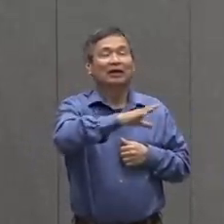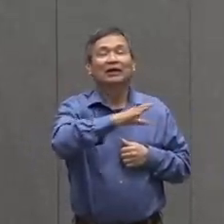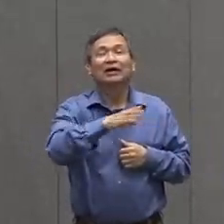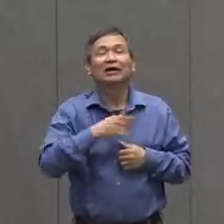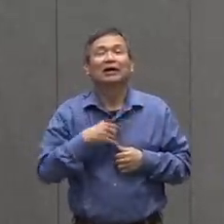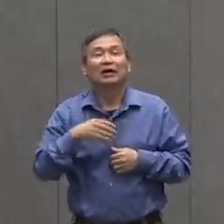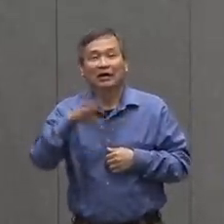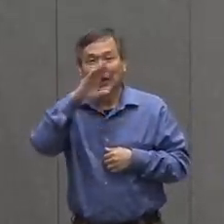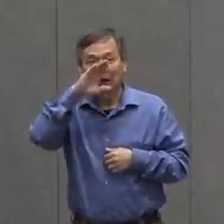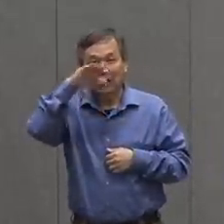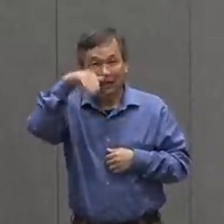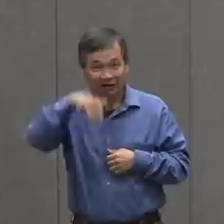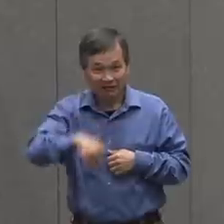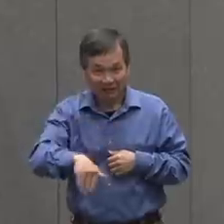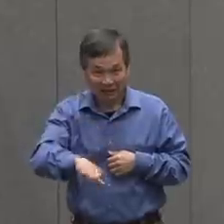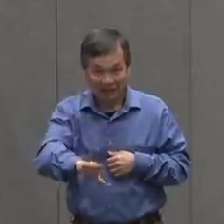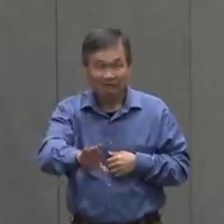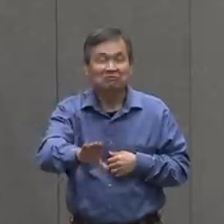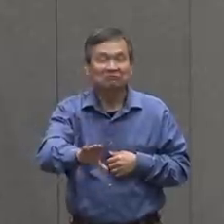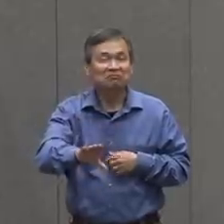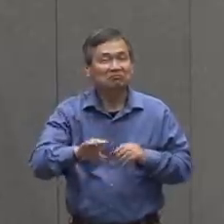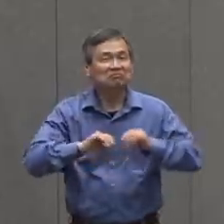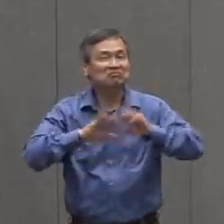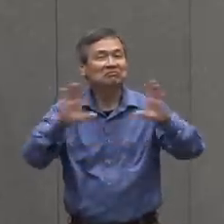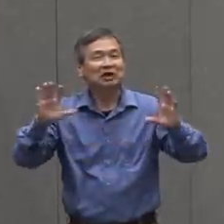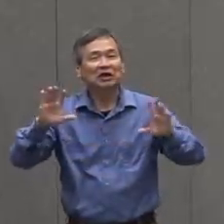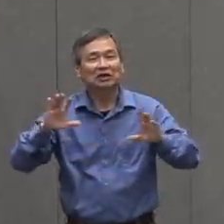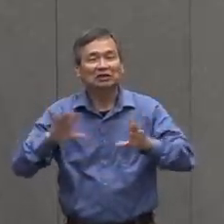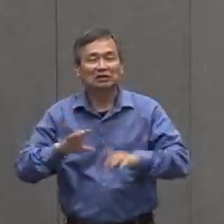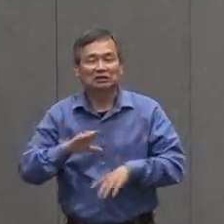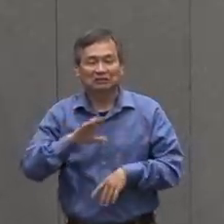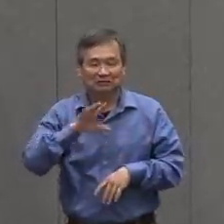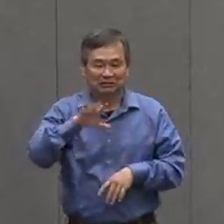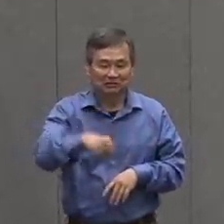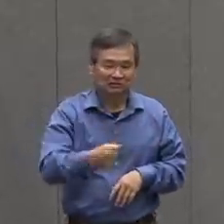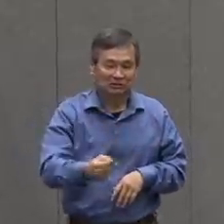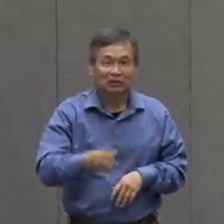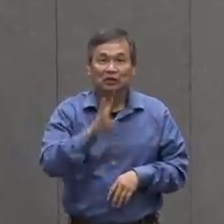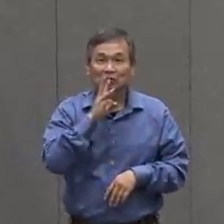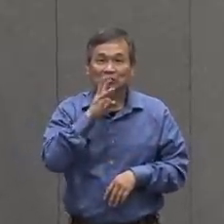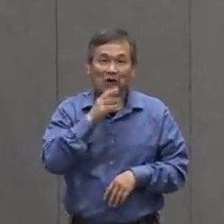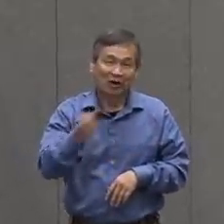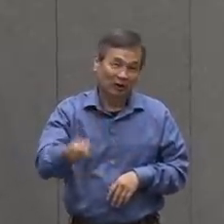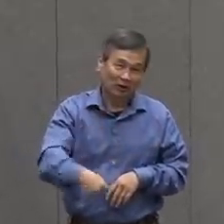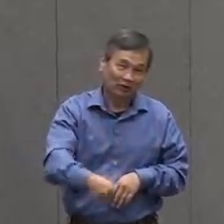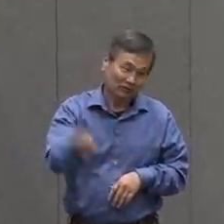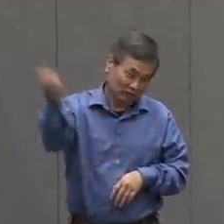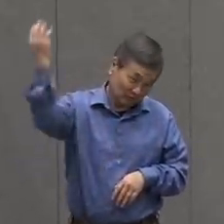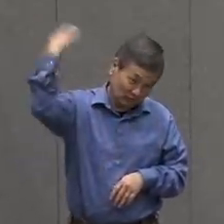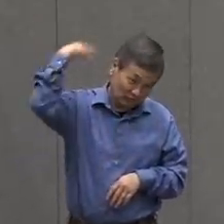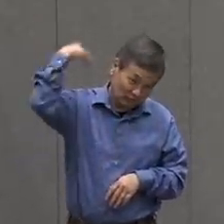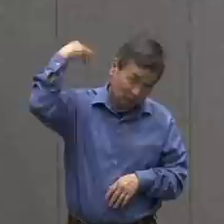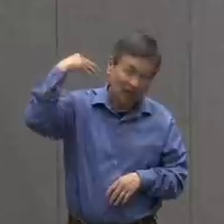If you're an elephant, you might use your nose to give yourself a bath. I did guess that one.